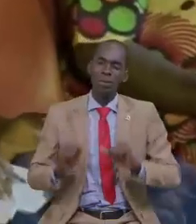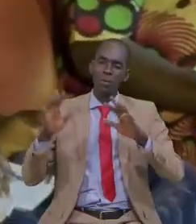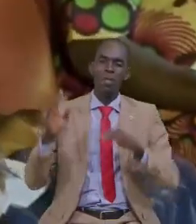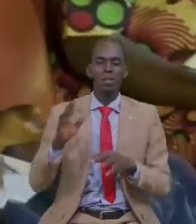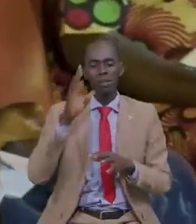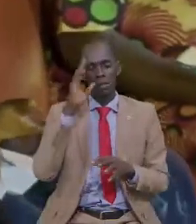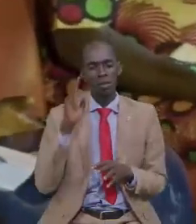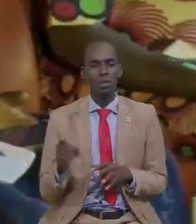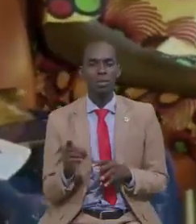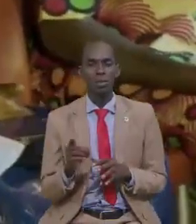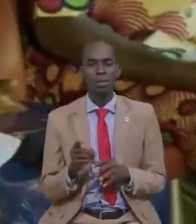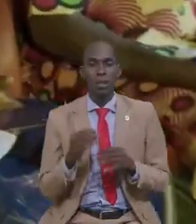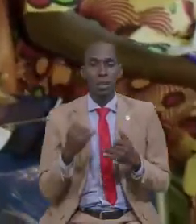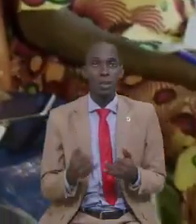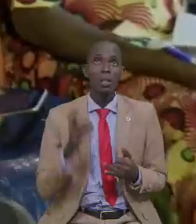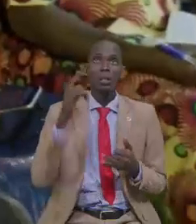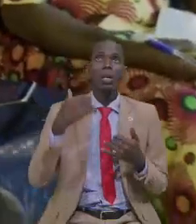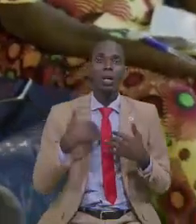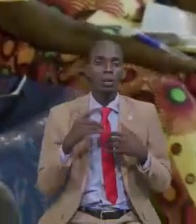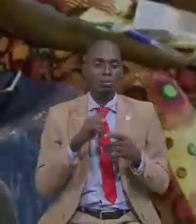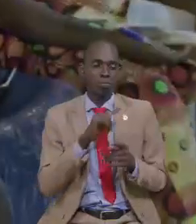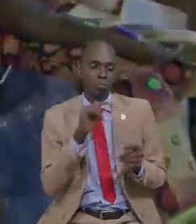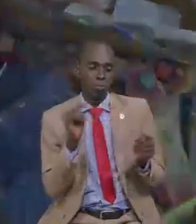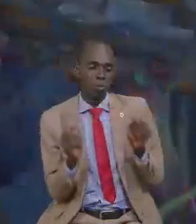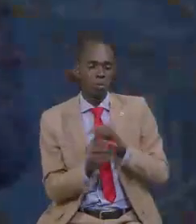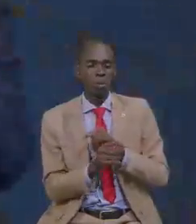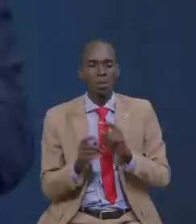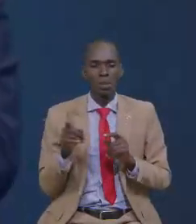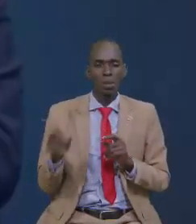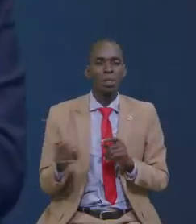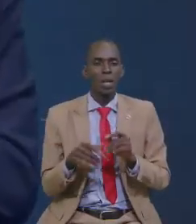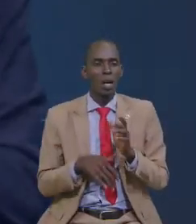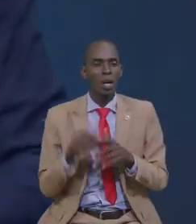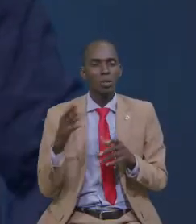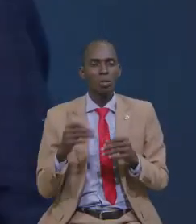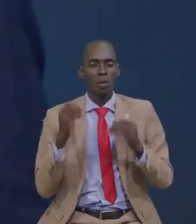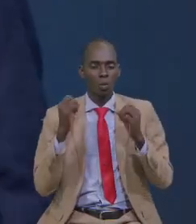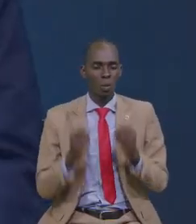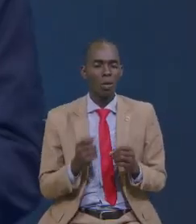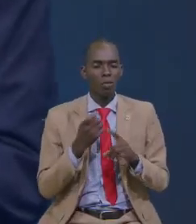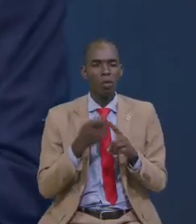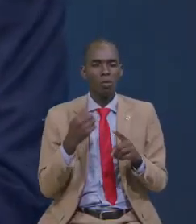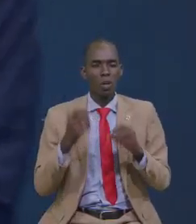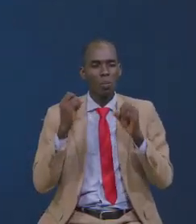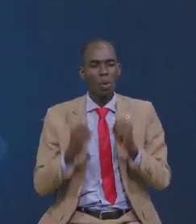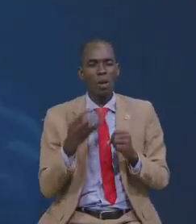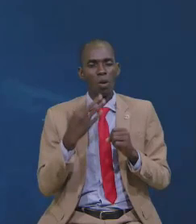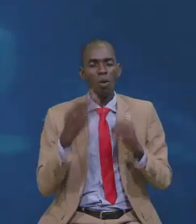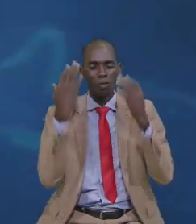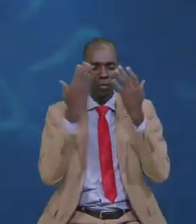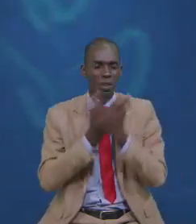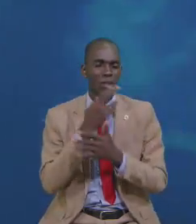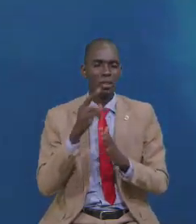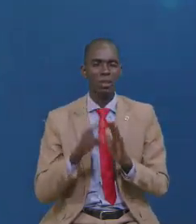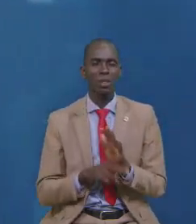Now he has translated you out of the power, from the power of darkness. And he